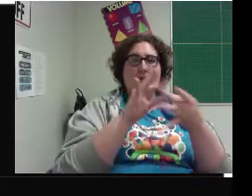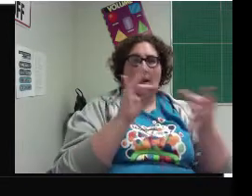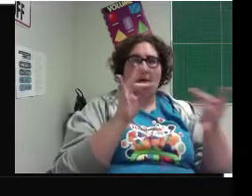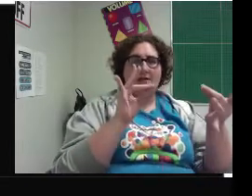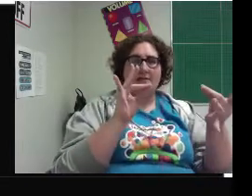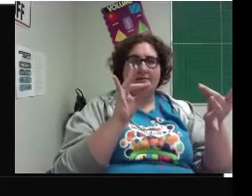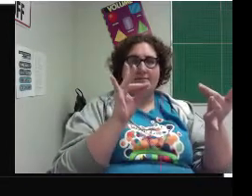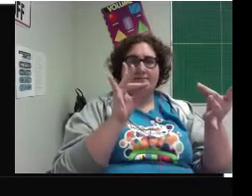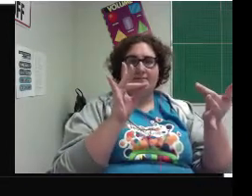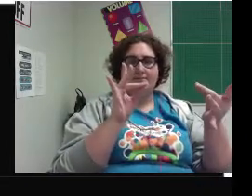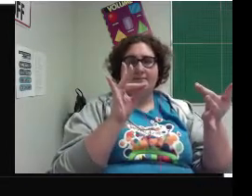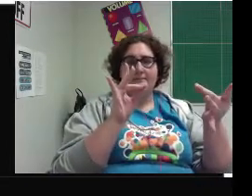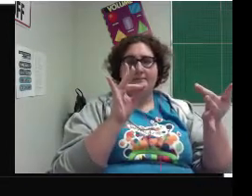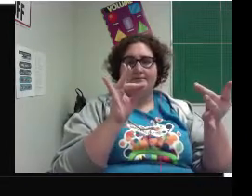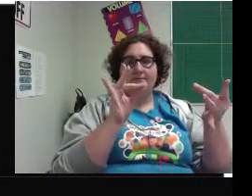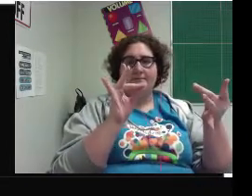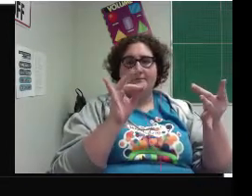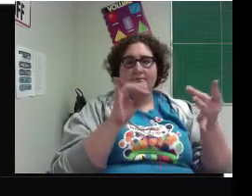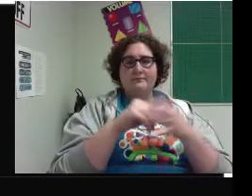statements,